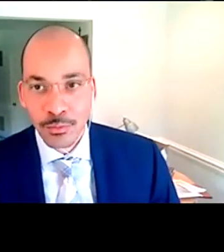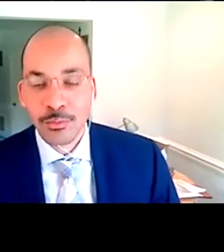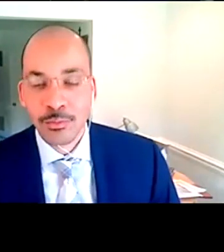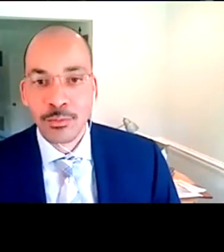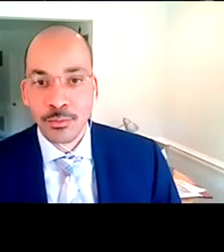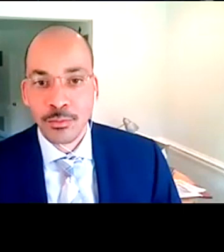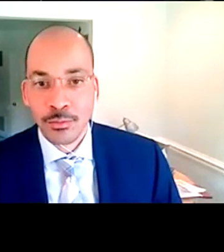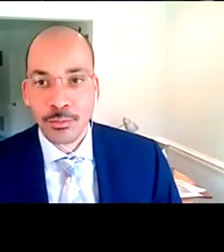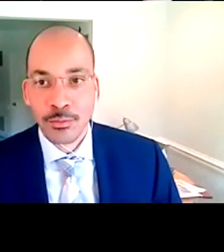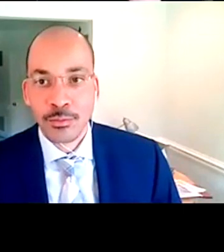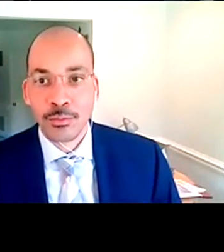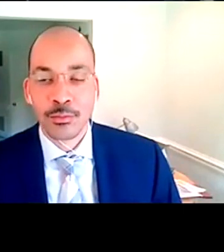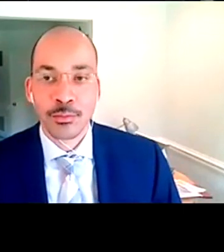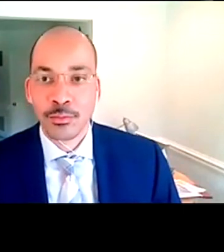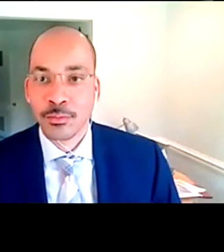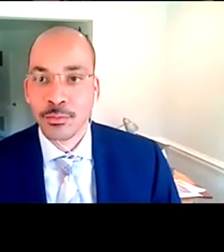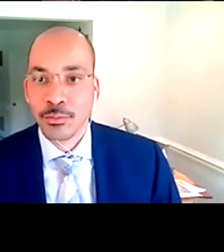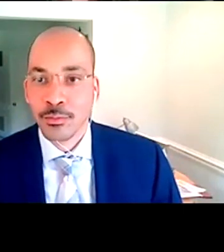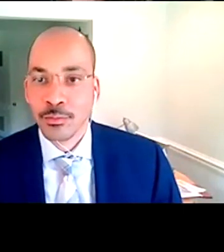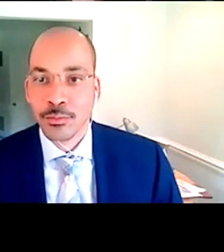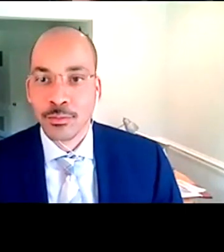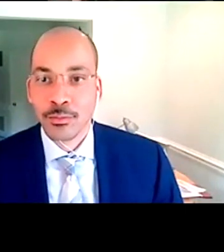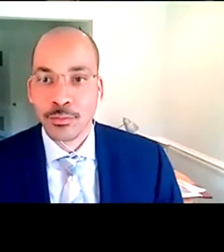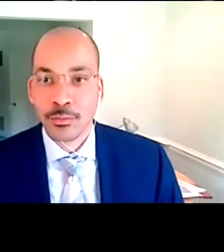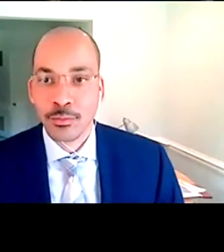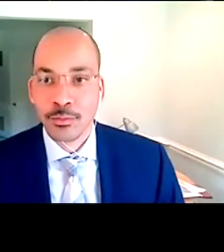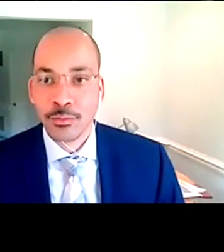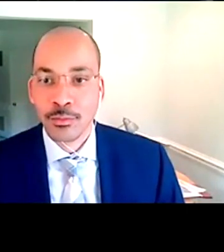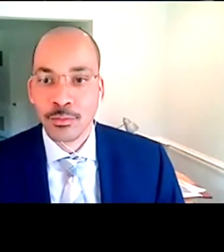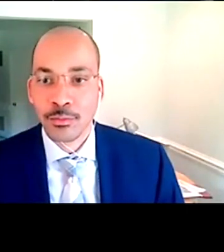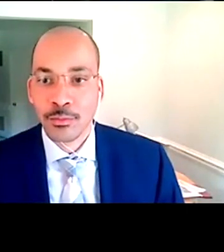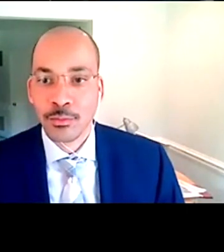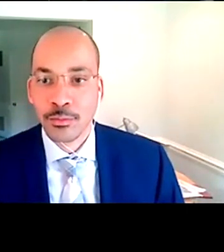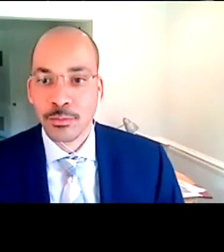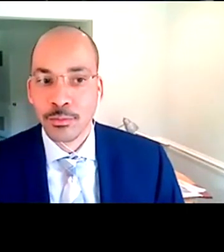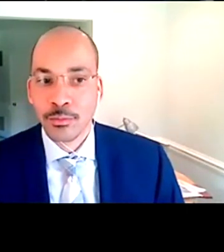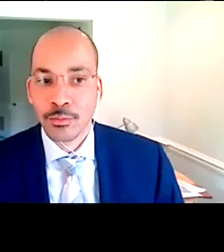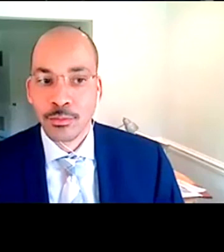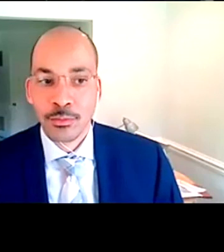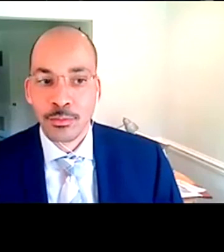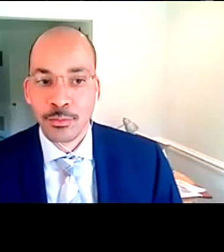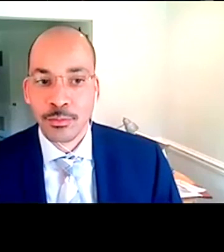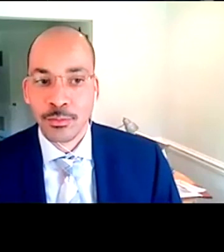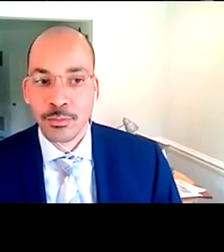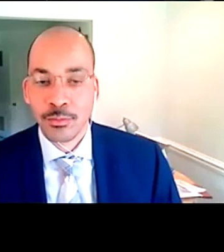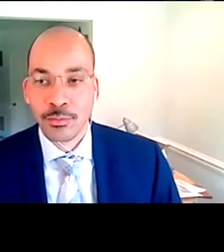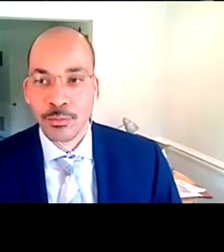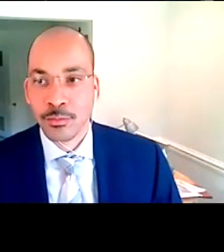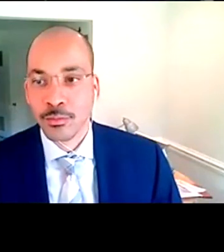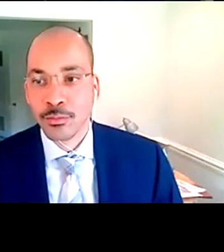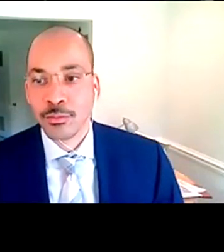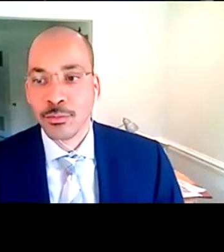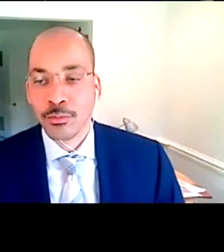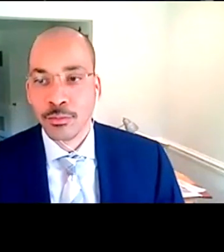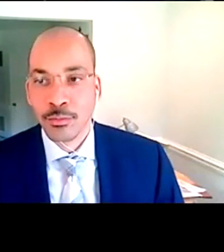and I'm glad that people are finding it valuable to them. I also see, we thought we were being completely comprehensive, but by the